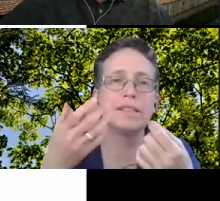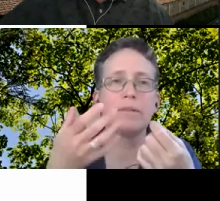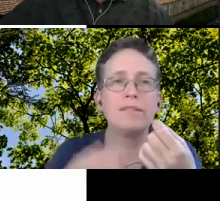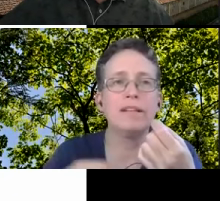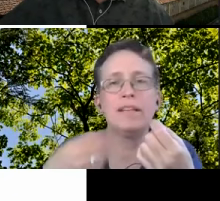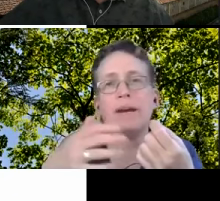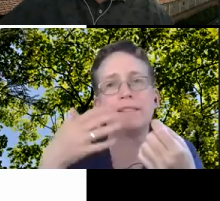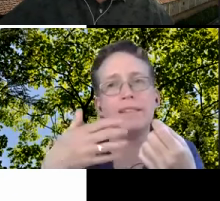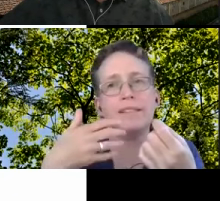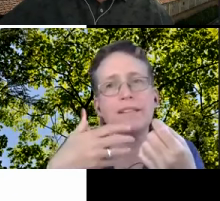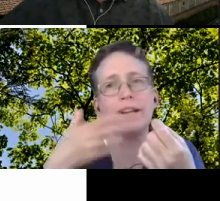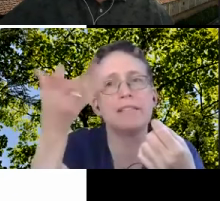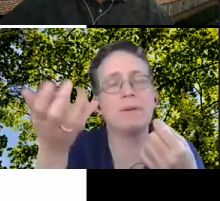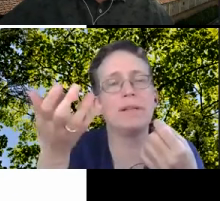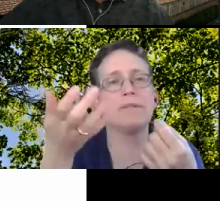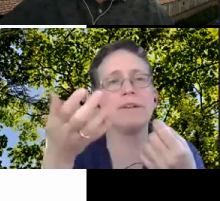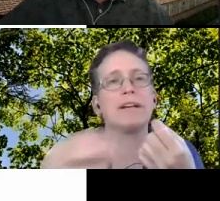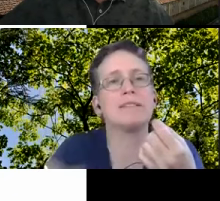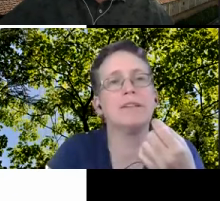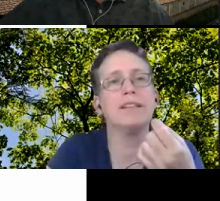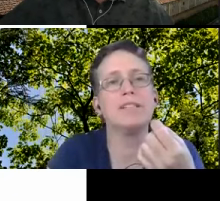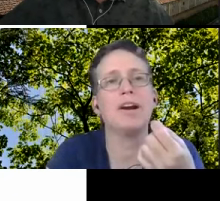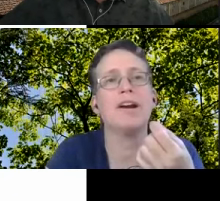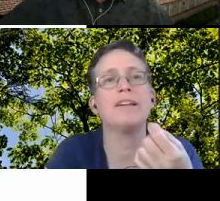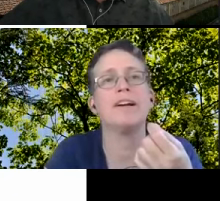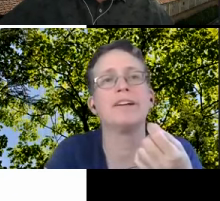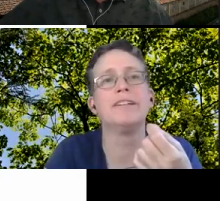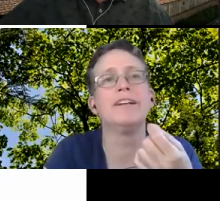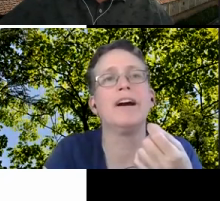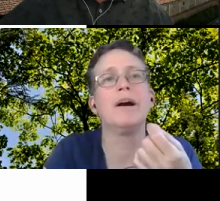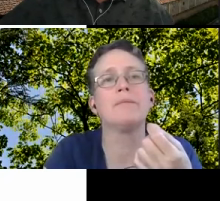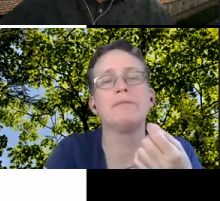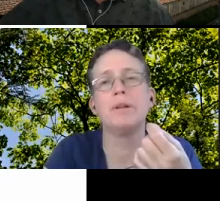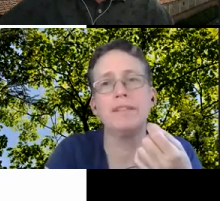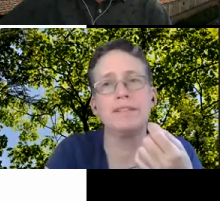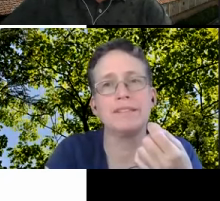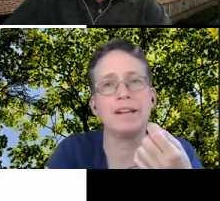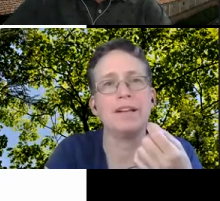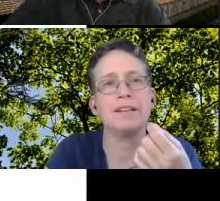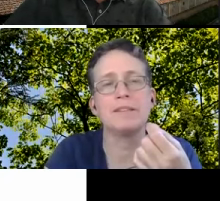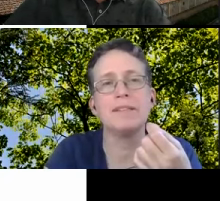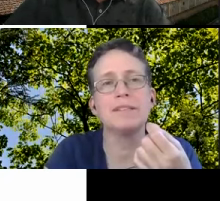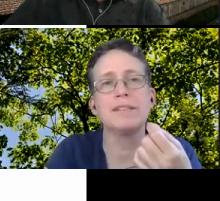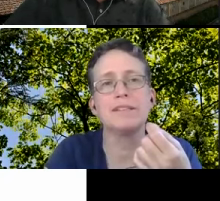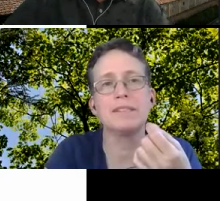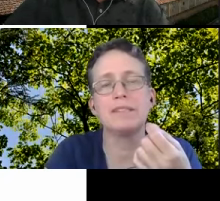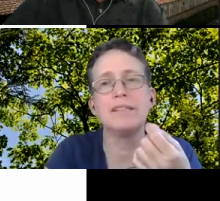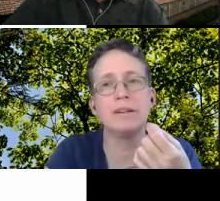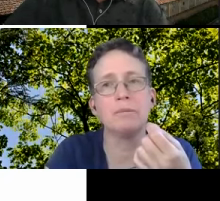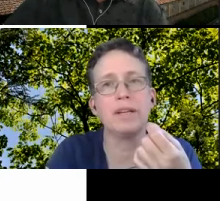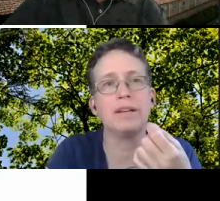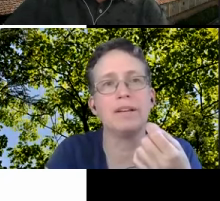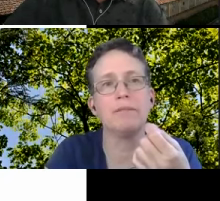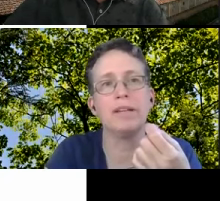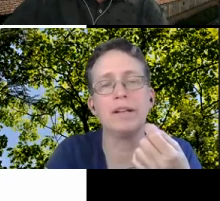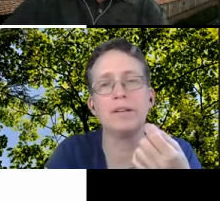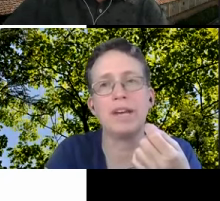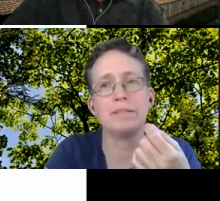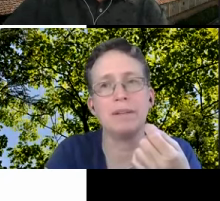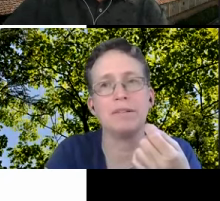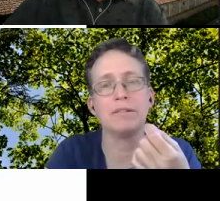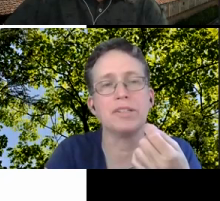things, the way of thinking about it is that this is kind of a spillover effect. So look at this yard here, full of these azaleas. So this is the season when